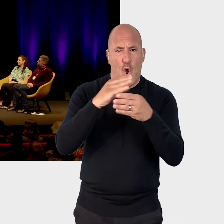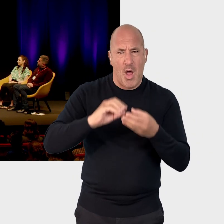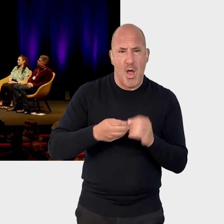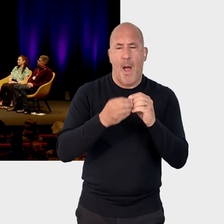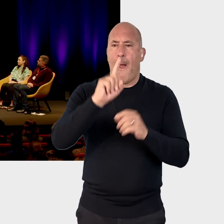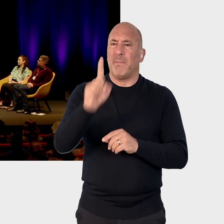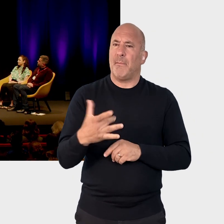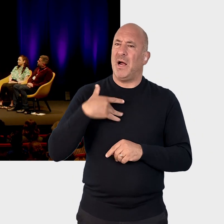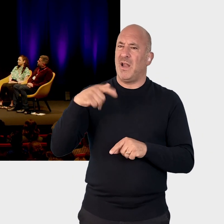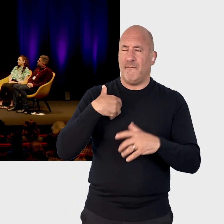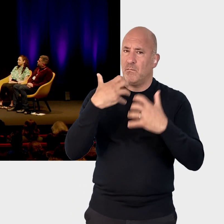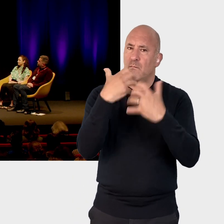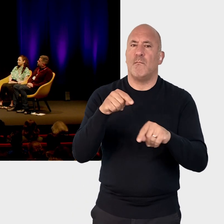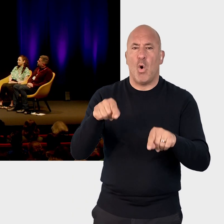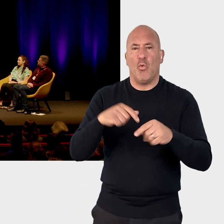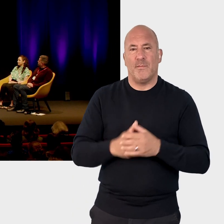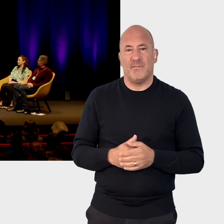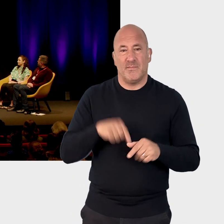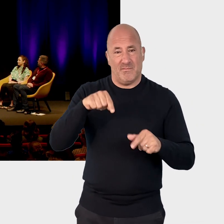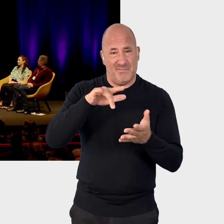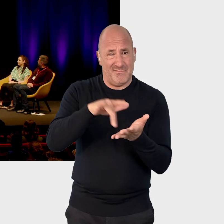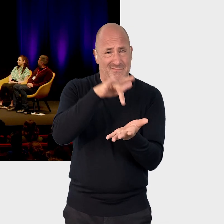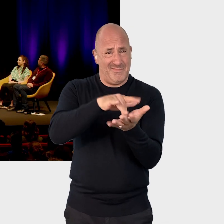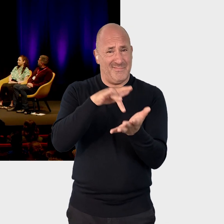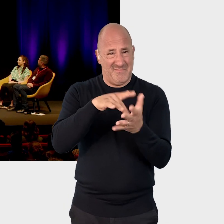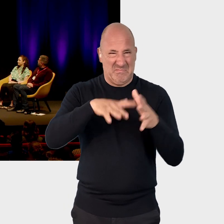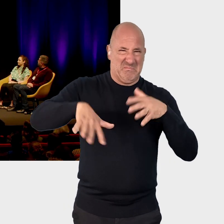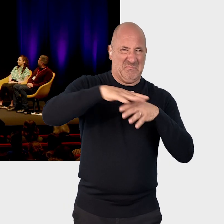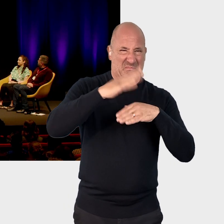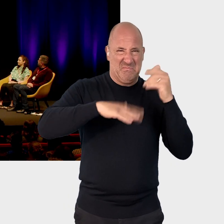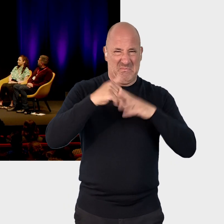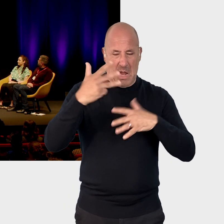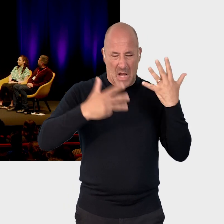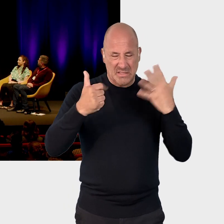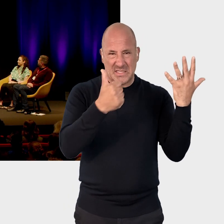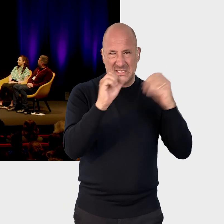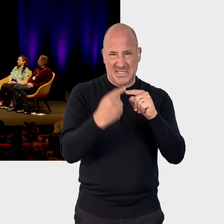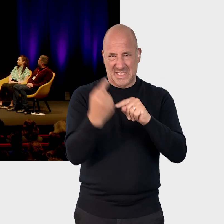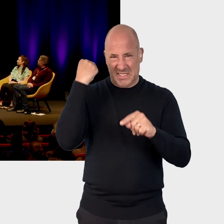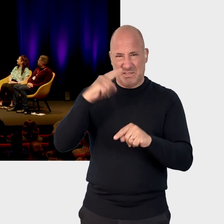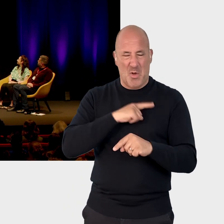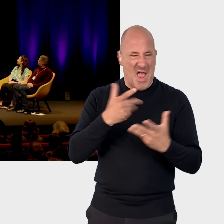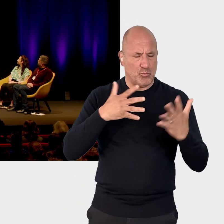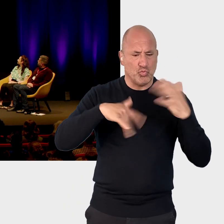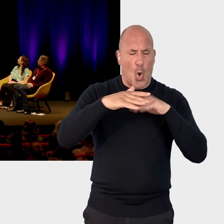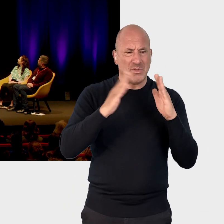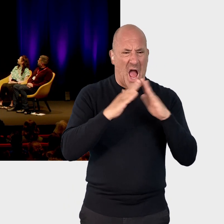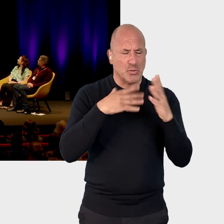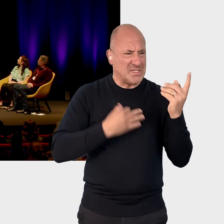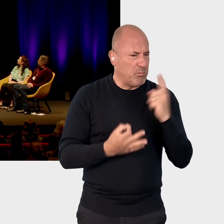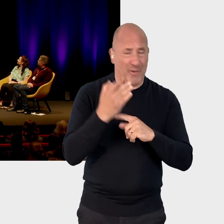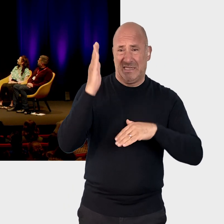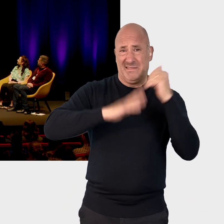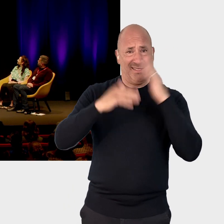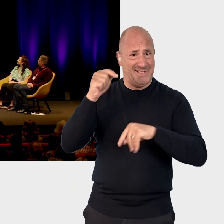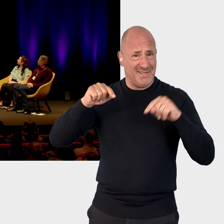And yeah, it means an awful lot to me, this piece of work, the people that live there. This city centre estate was built